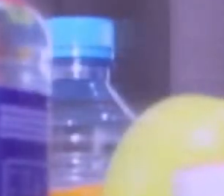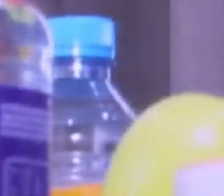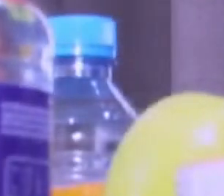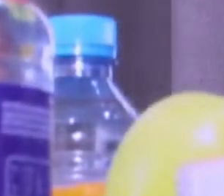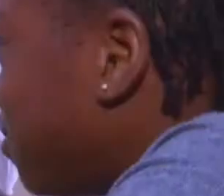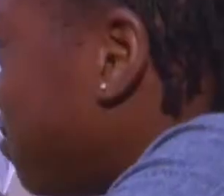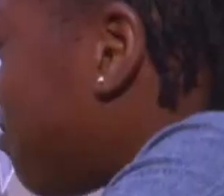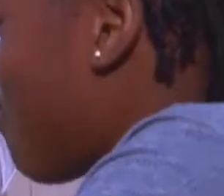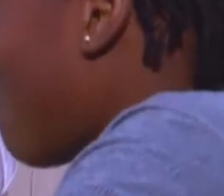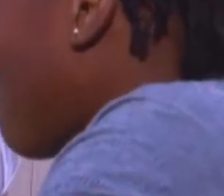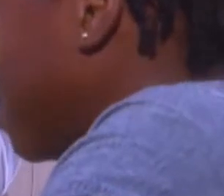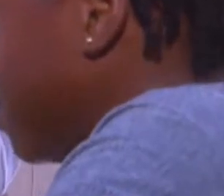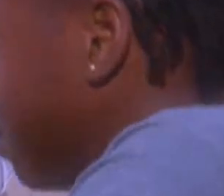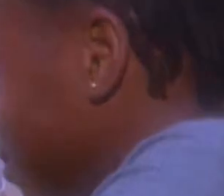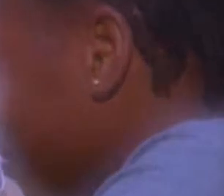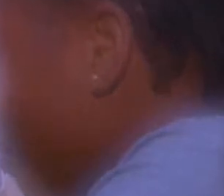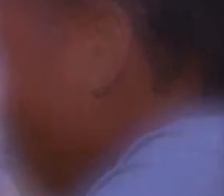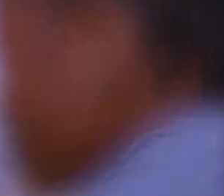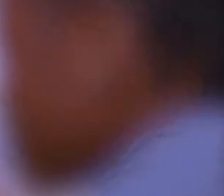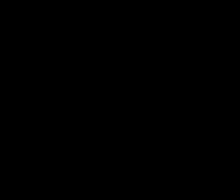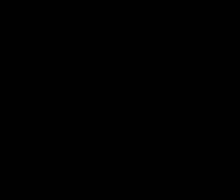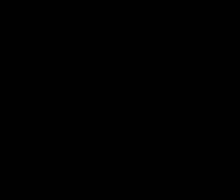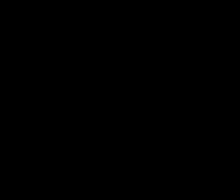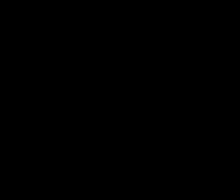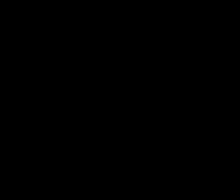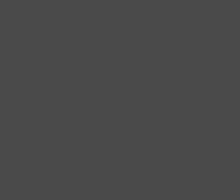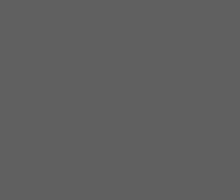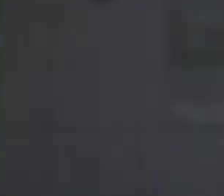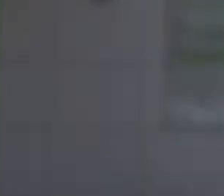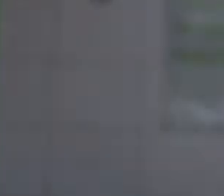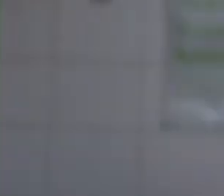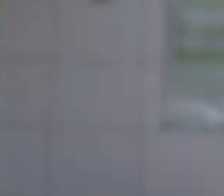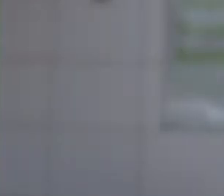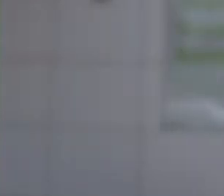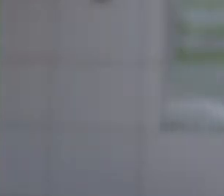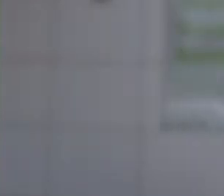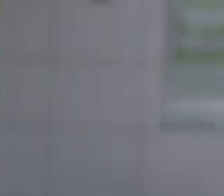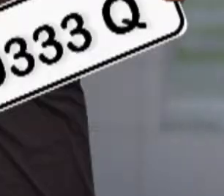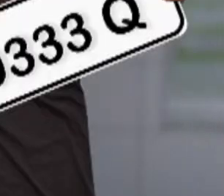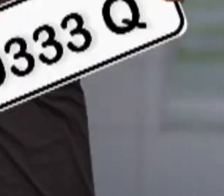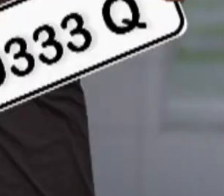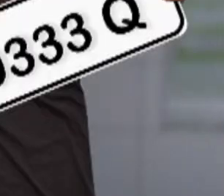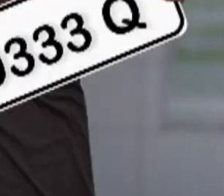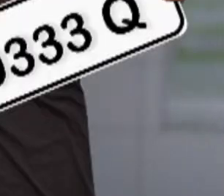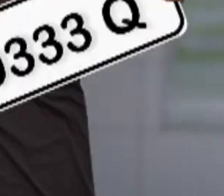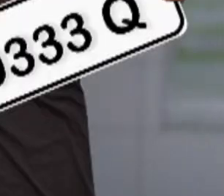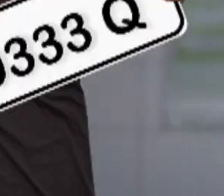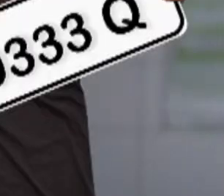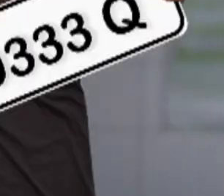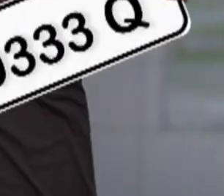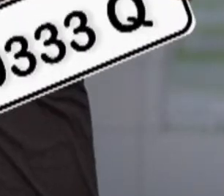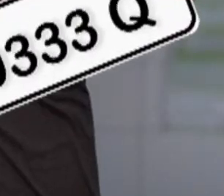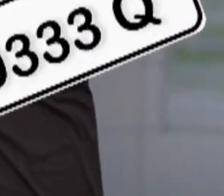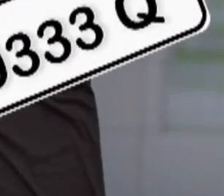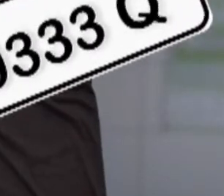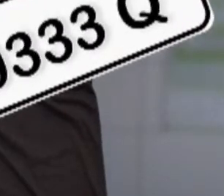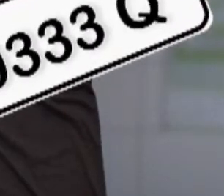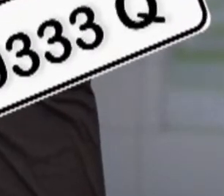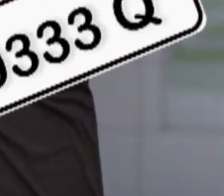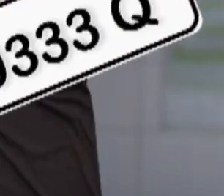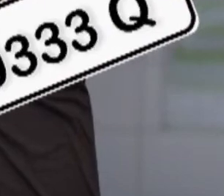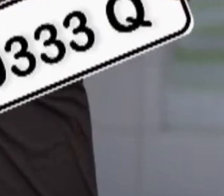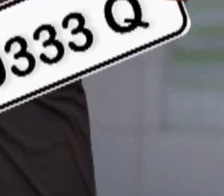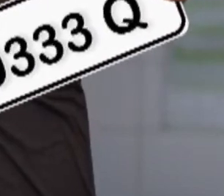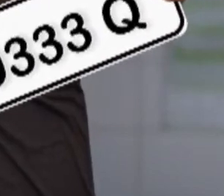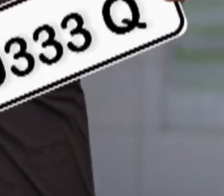Call 111 for more information. Now Now, with Aji Bank, you can make your vehicle number plate